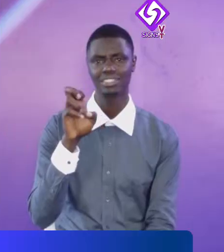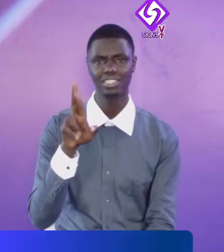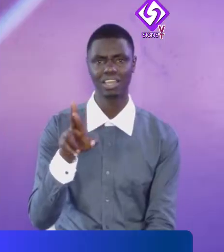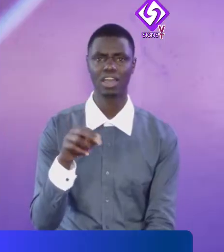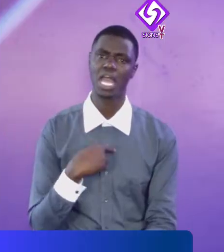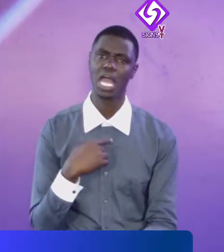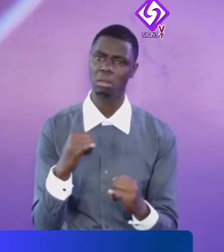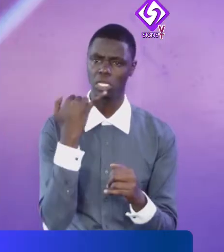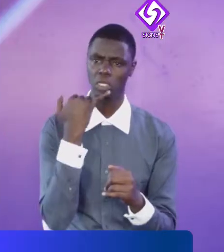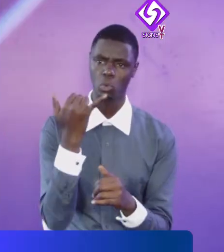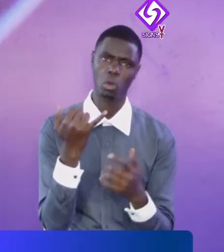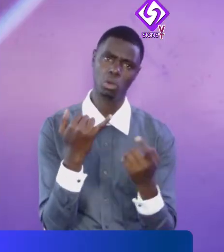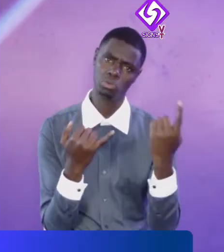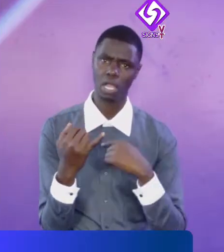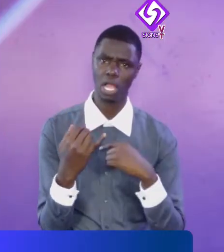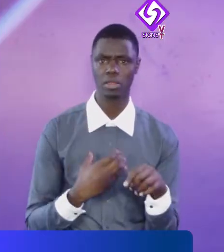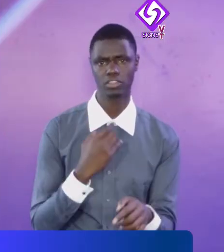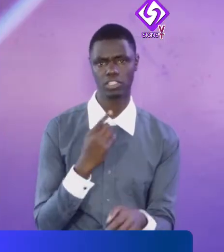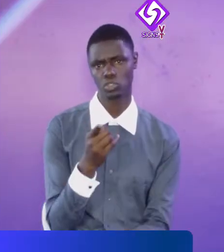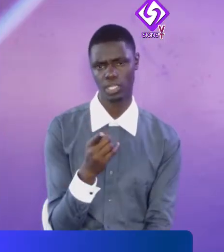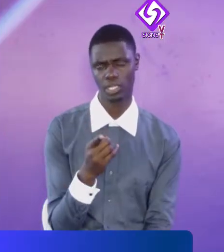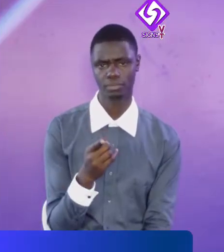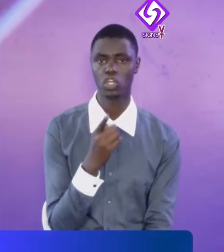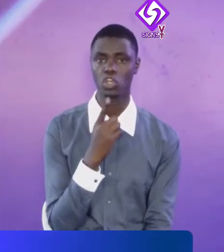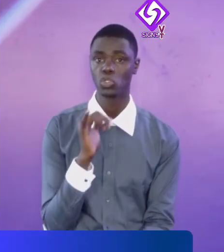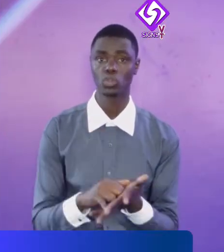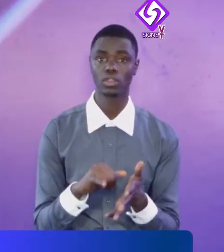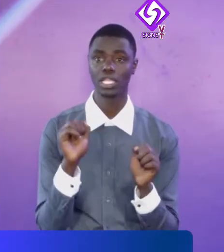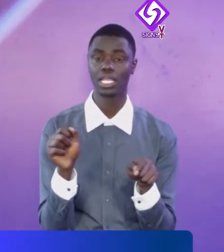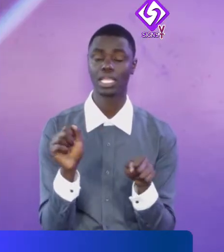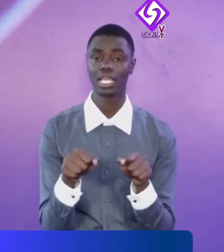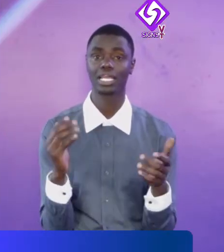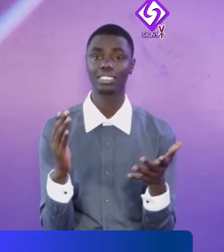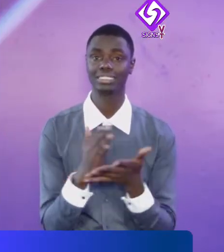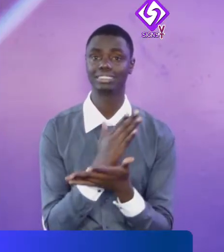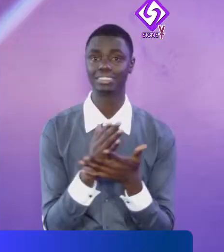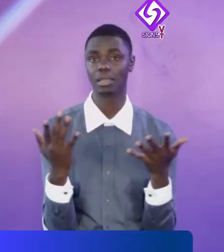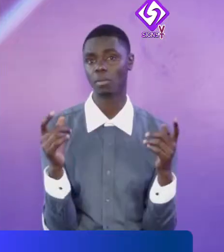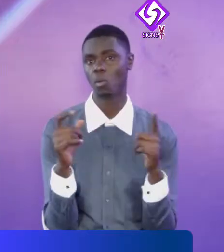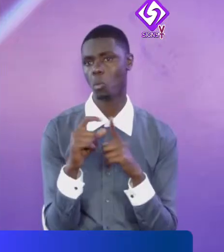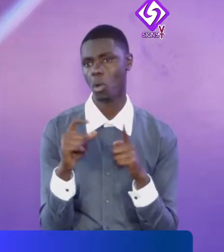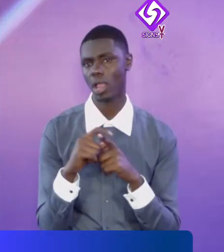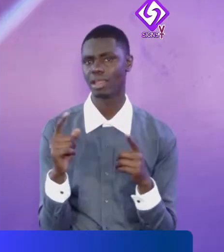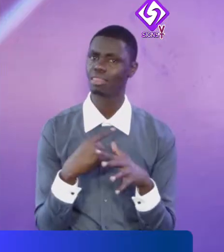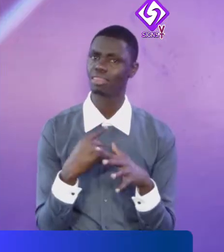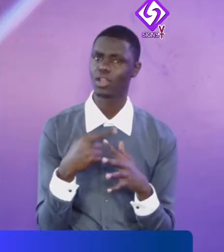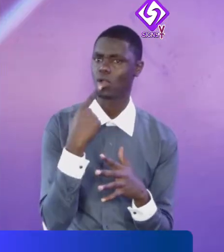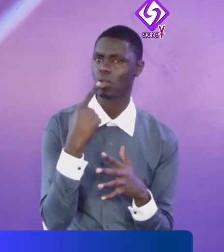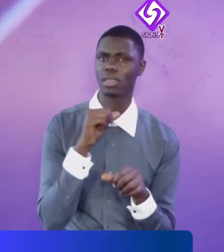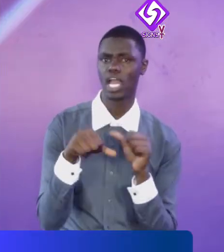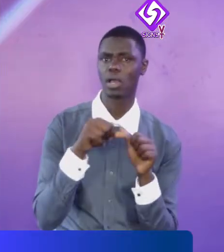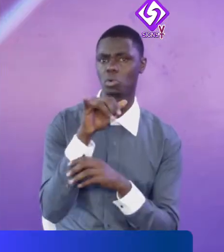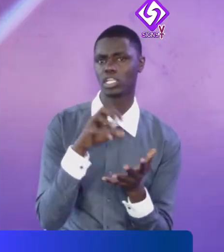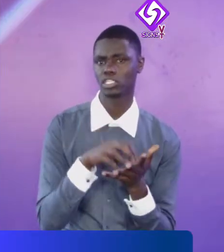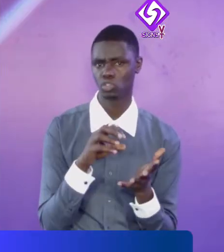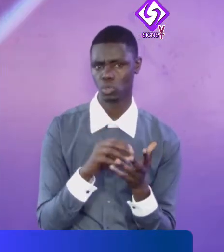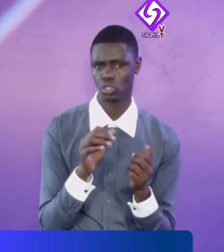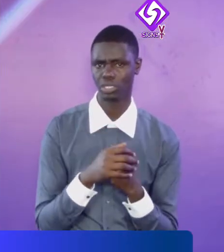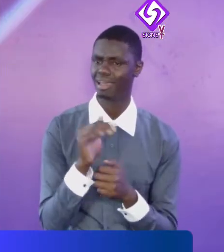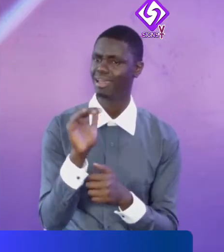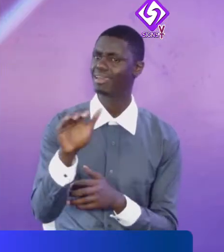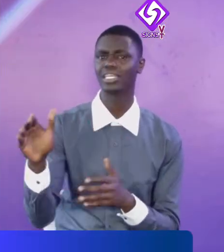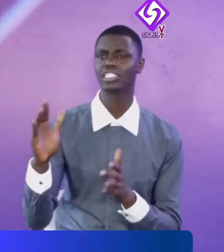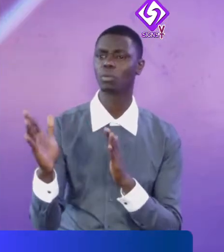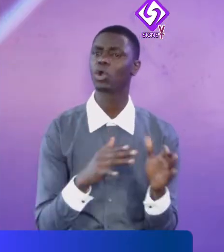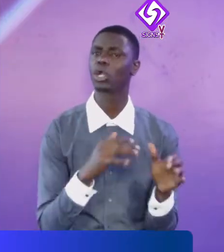try to call him to come visit you here. So that you can also share a word or two with him and tell him about this situation and ask him what his